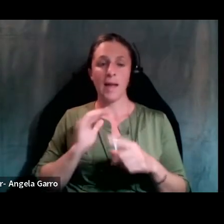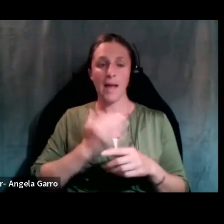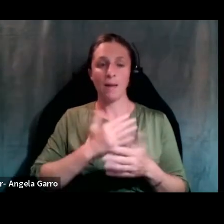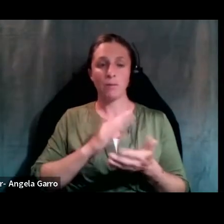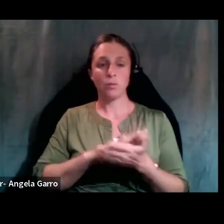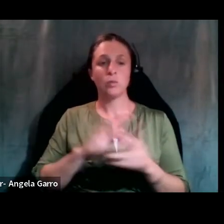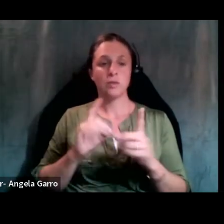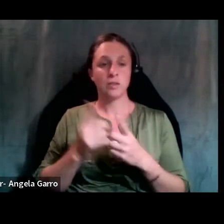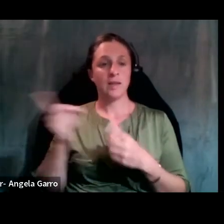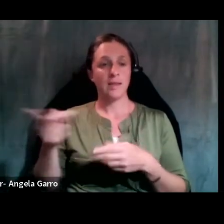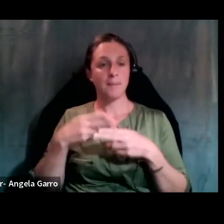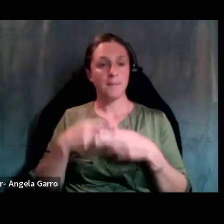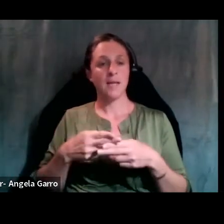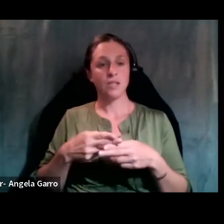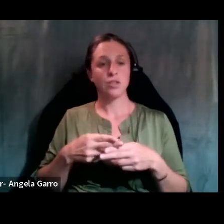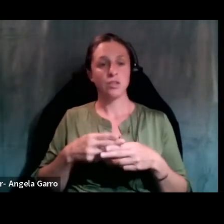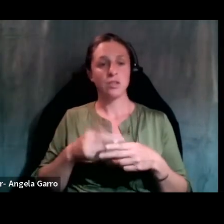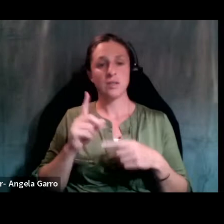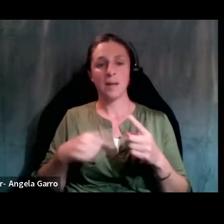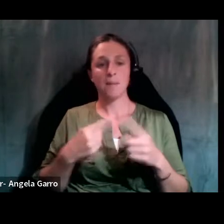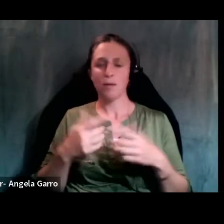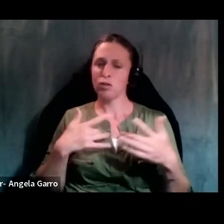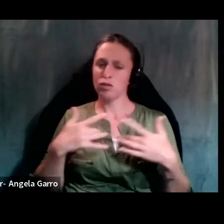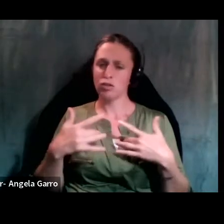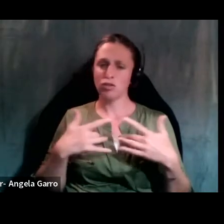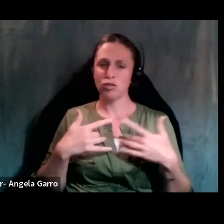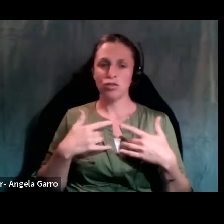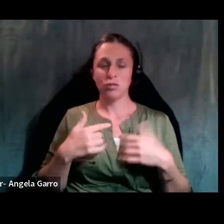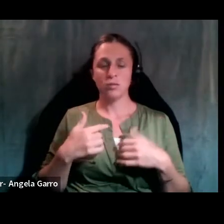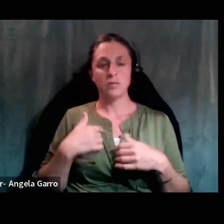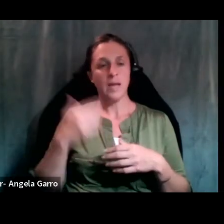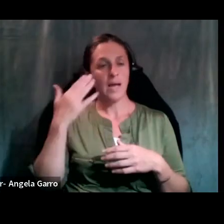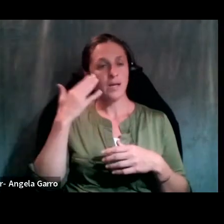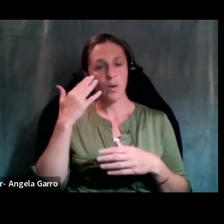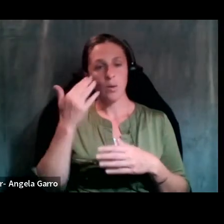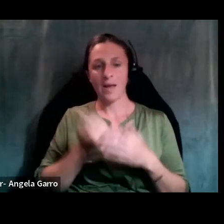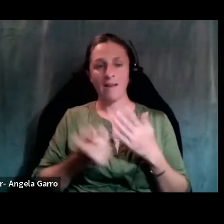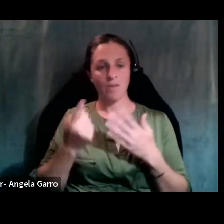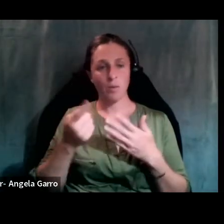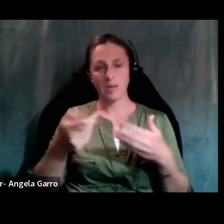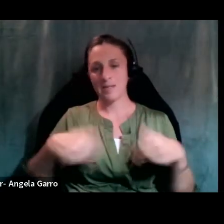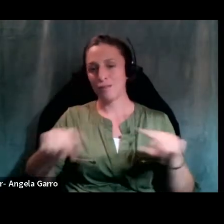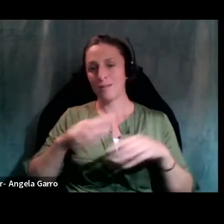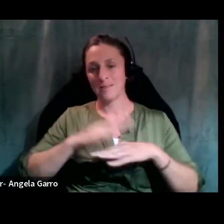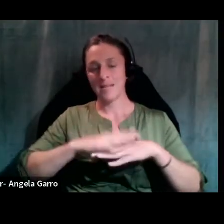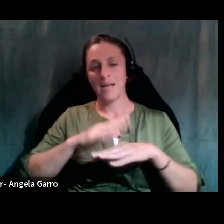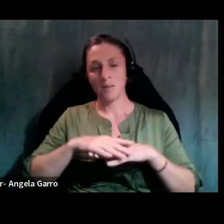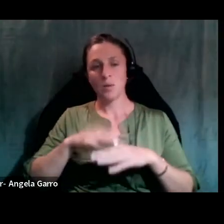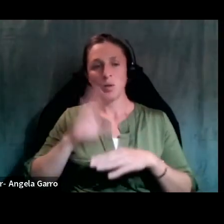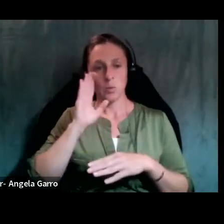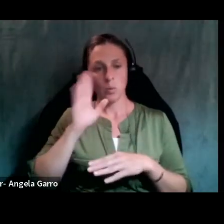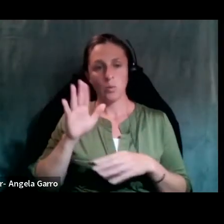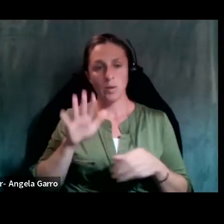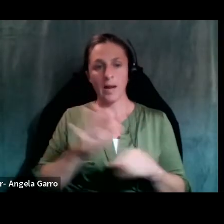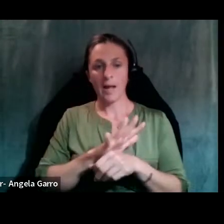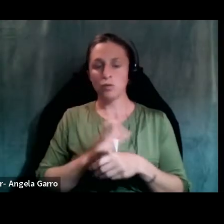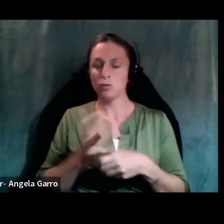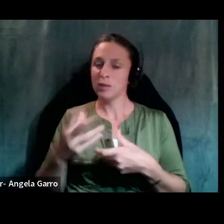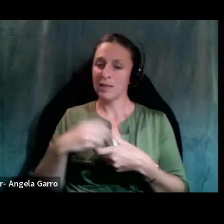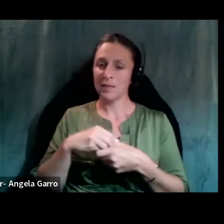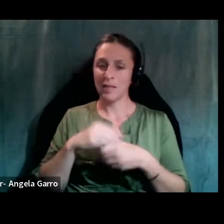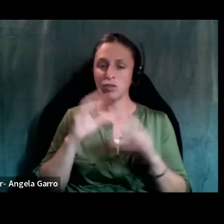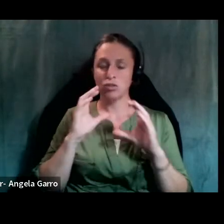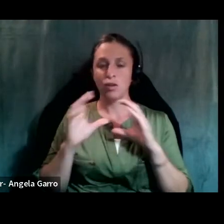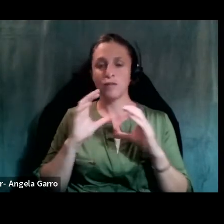they mentioned something about having some concerns. And so I know everybody at this table, all my colleagues here would absolutely engage in a